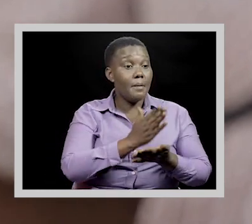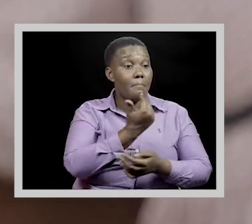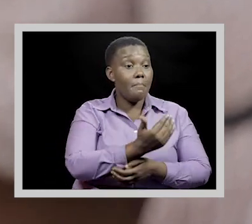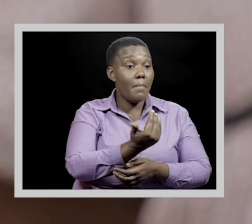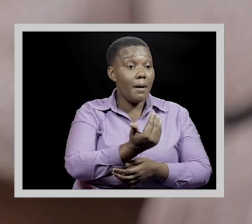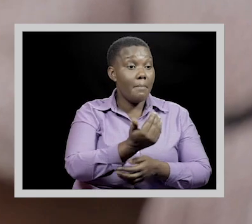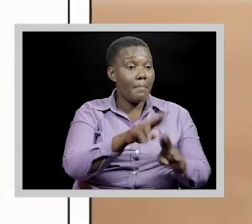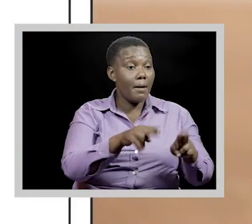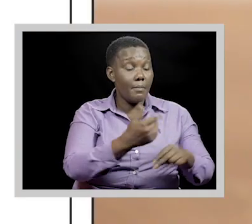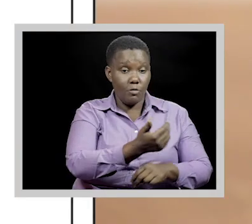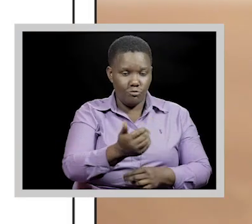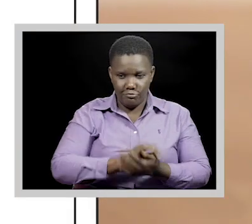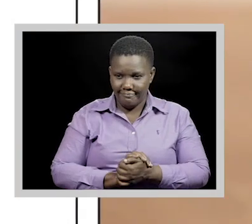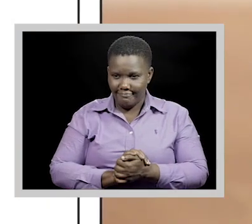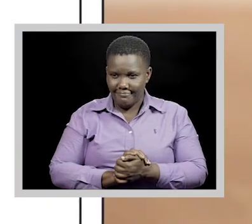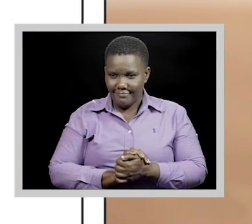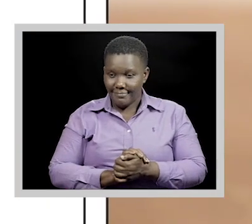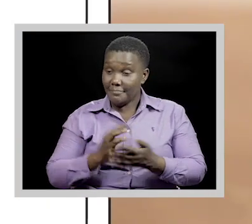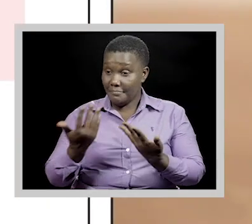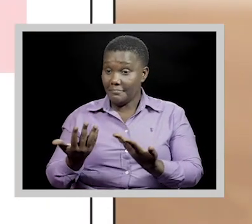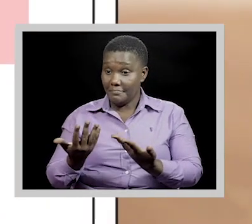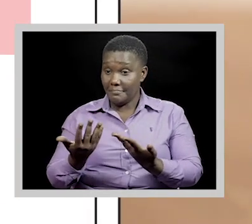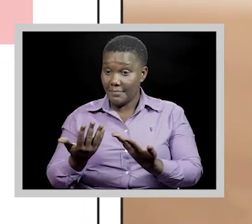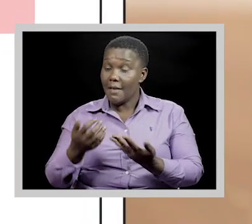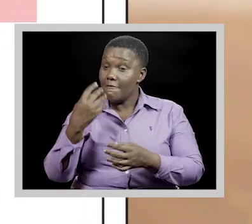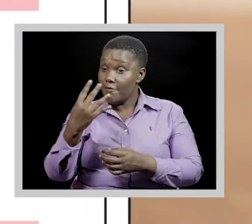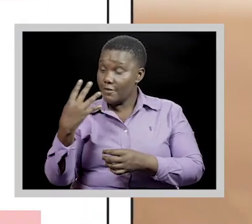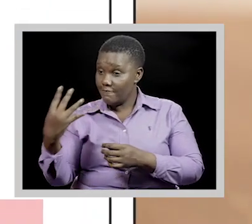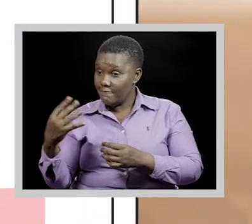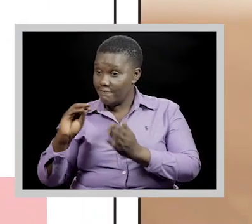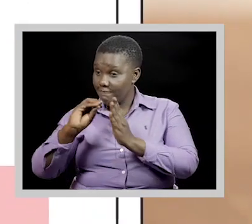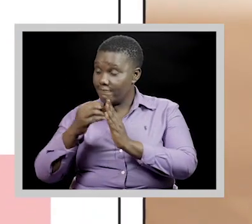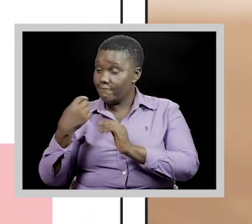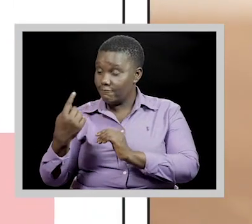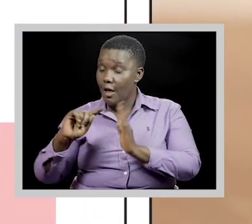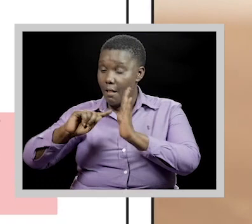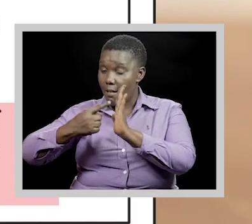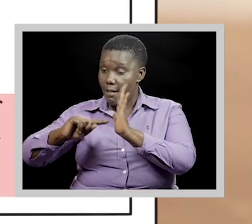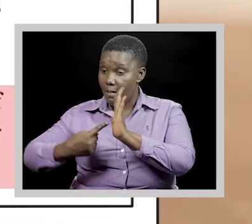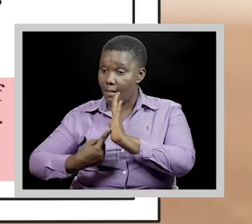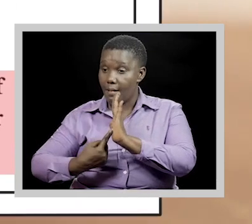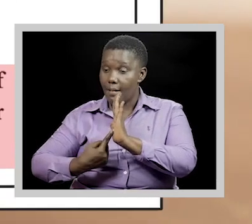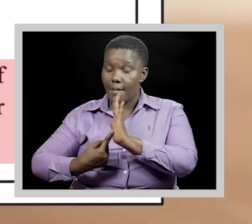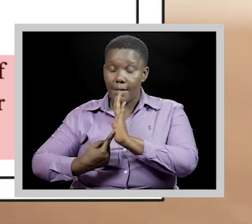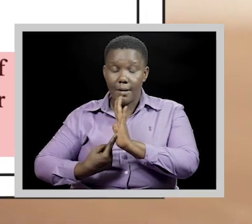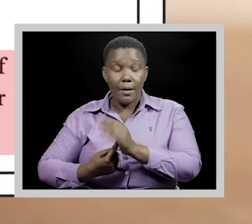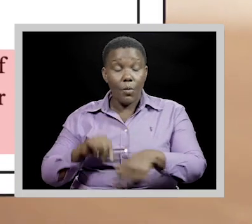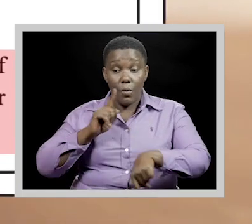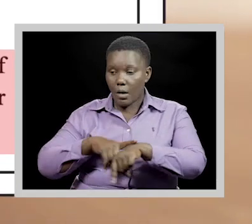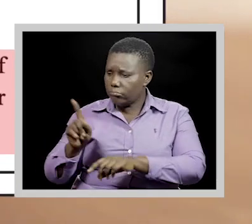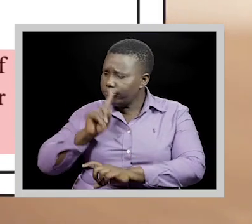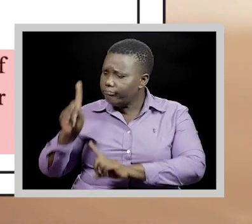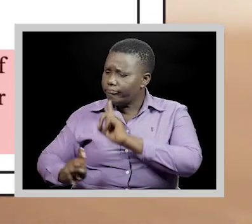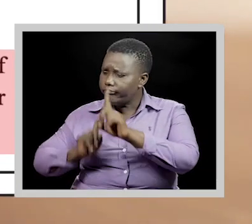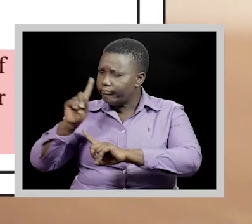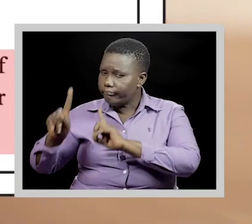proceedings? As per Rule 45, Subrule 4 and 45, Subrule 6 of the Juvenile Court Rules,